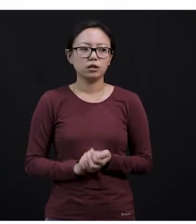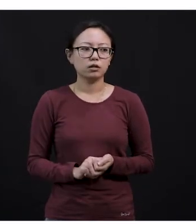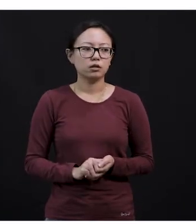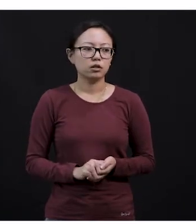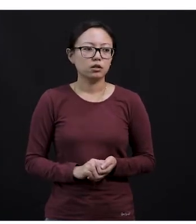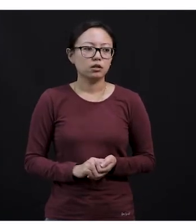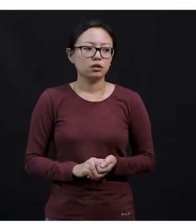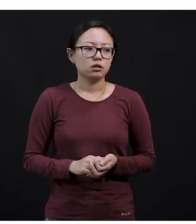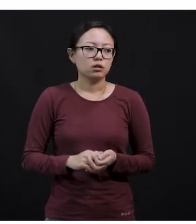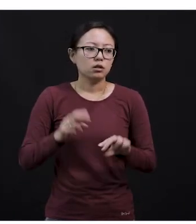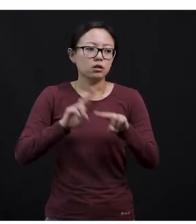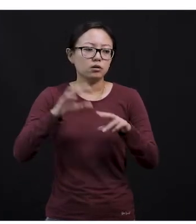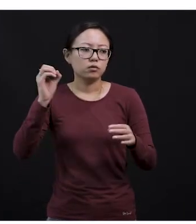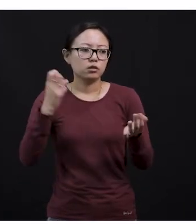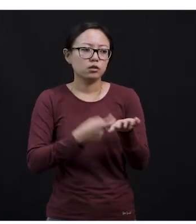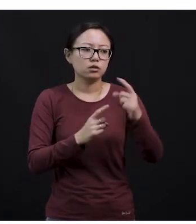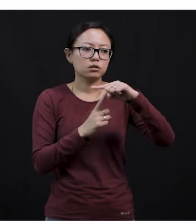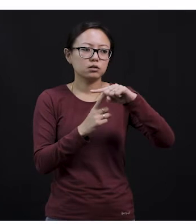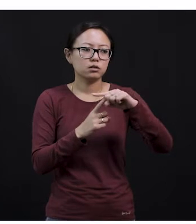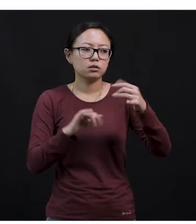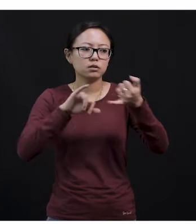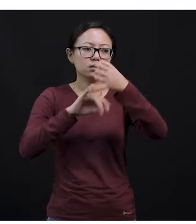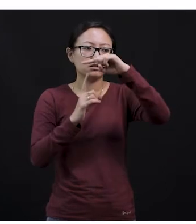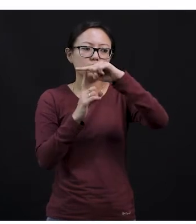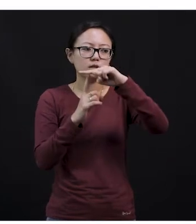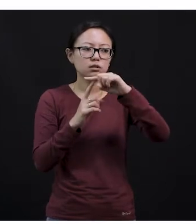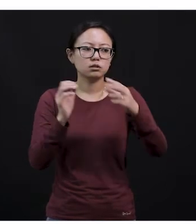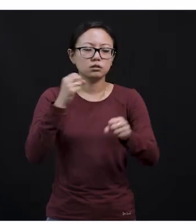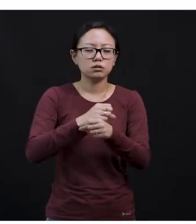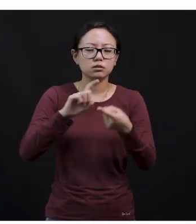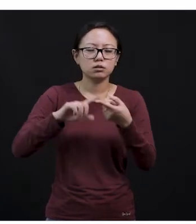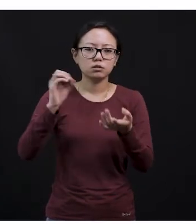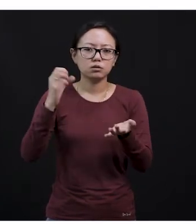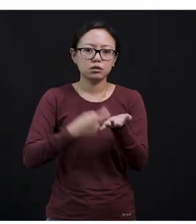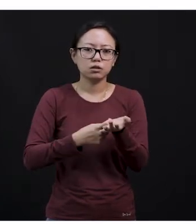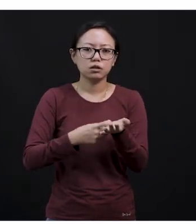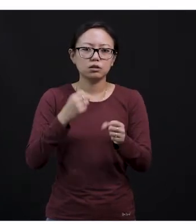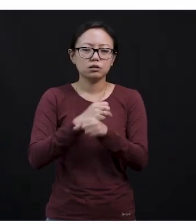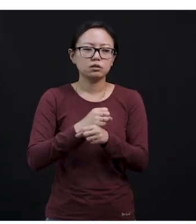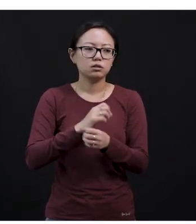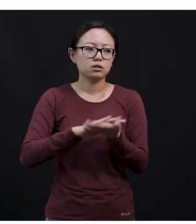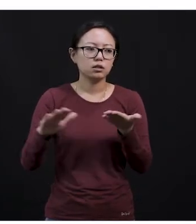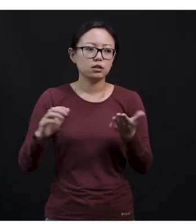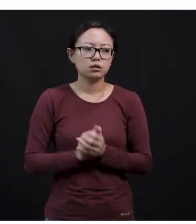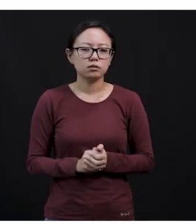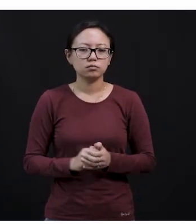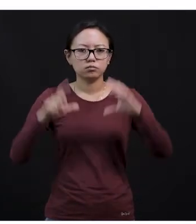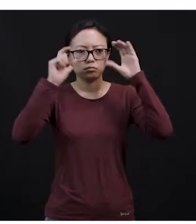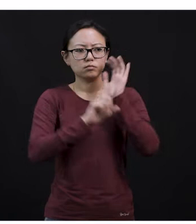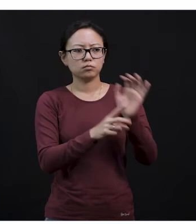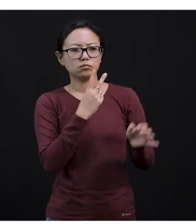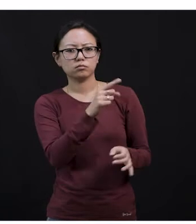Fort St. George, National Park, Government Museum, the High Court, Art Gallery. This is a picture of High